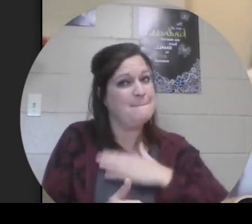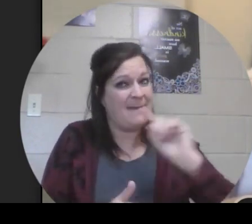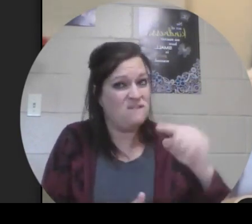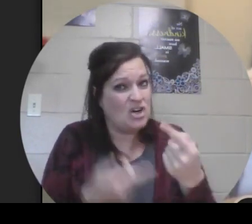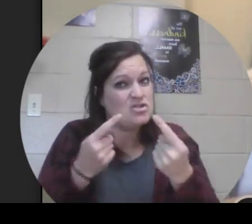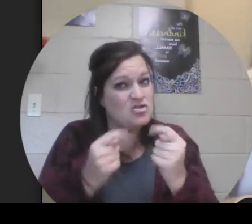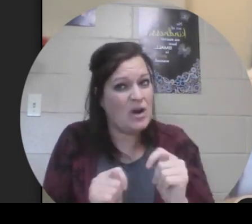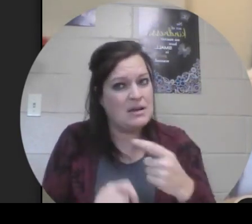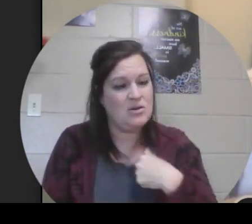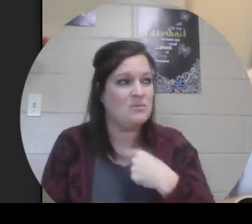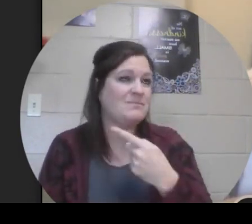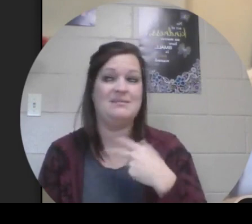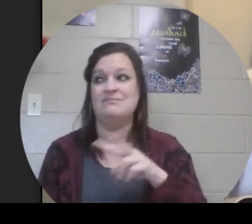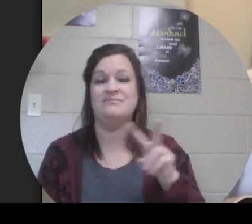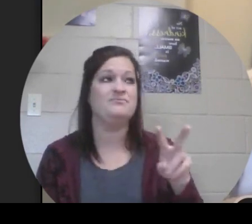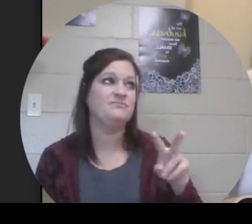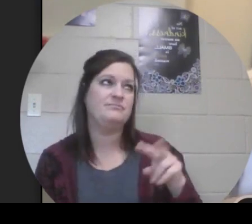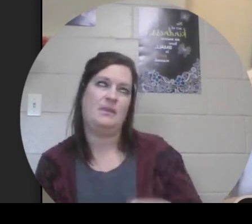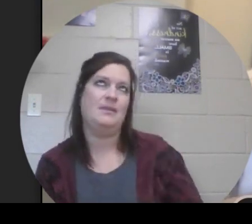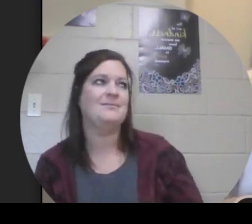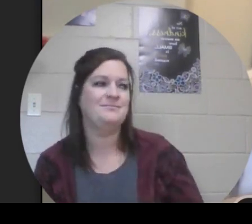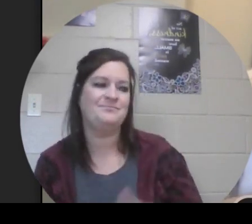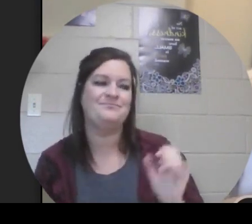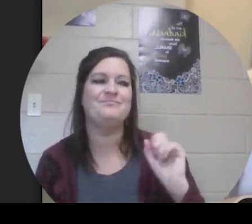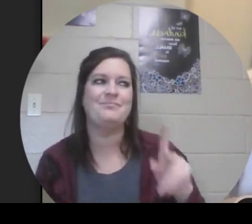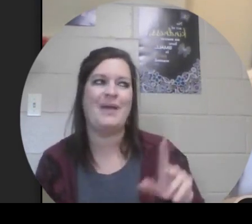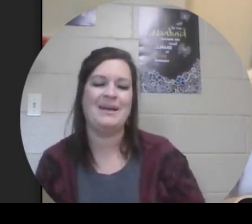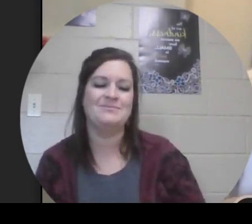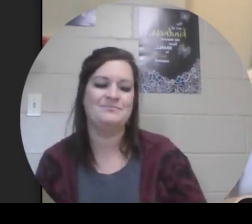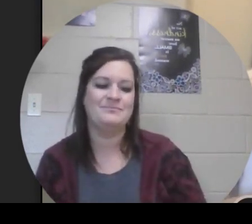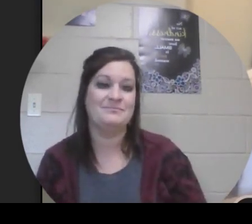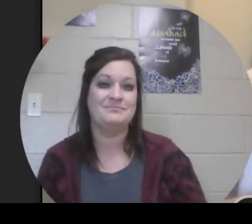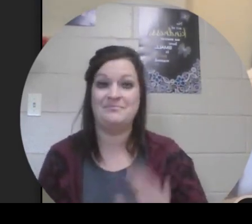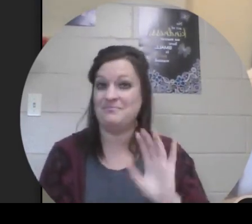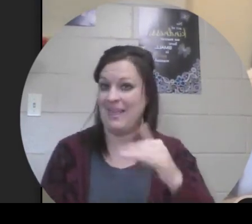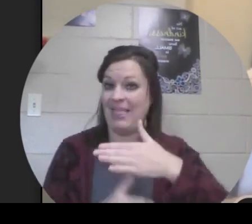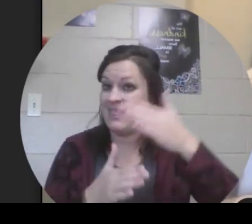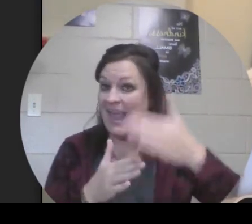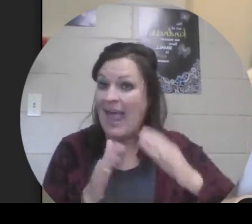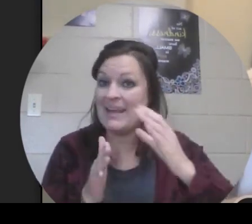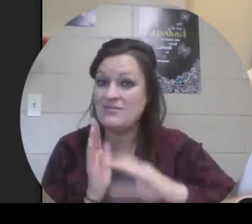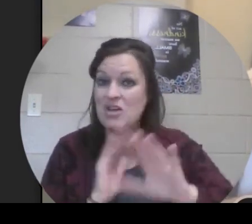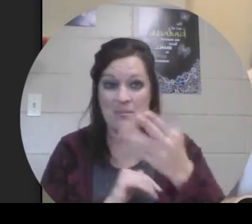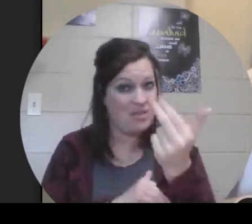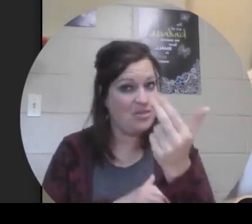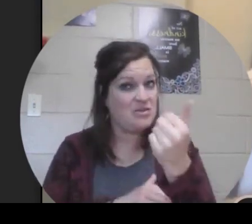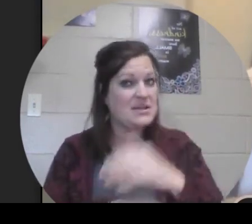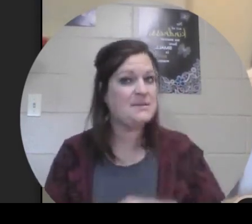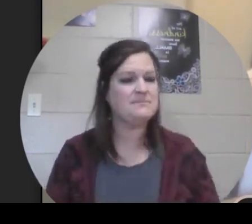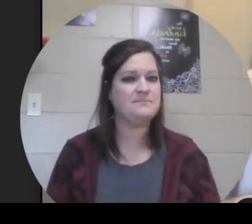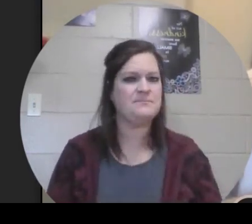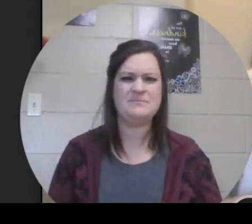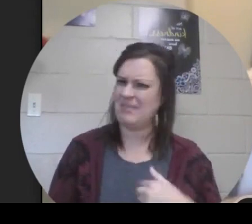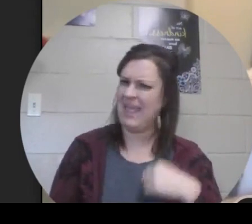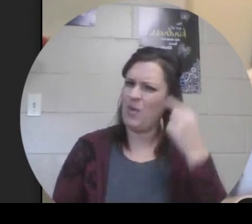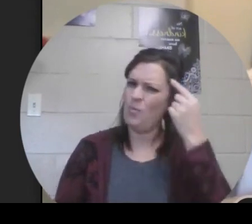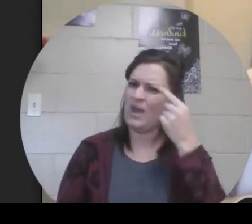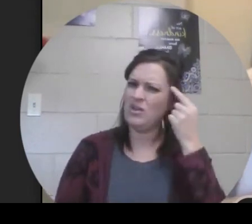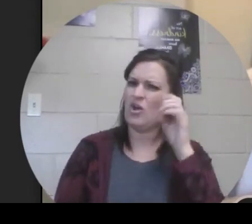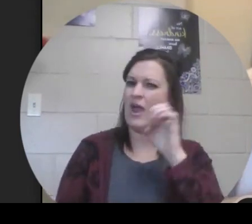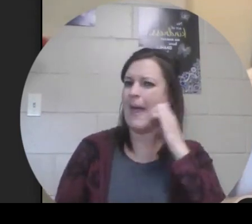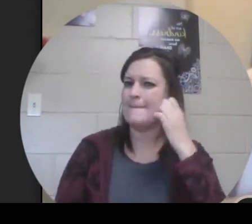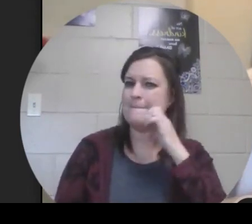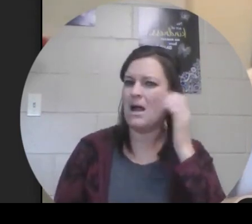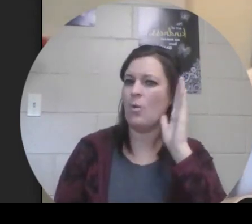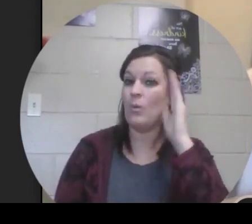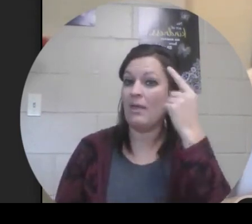So I rolled my eyes too. That is the end of chapter 13. Kind of wonder how Emma's going to think